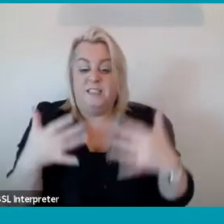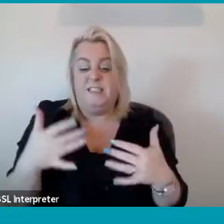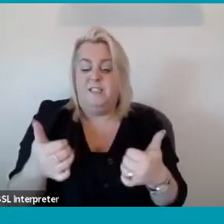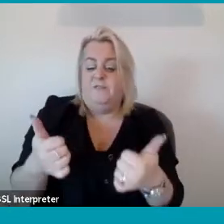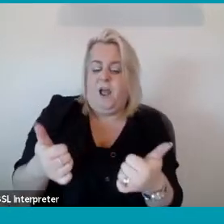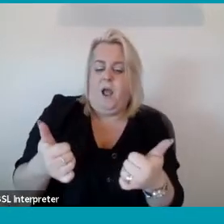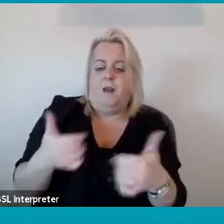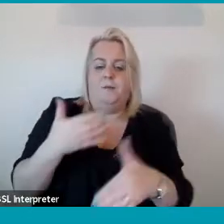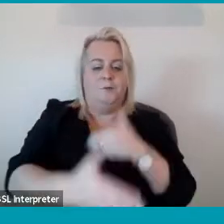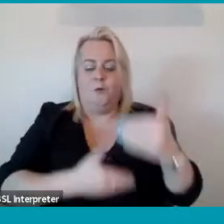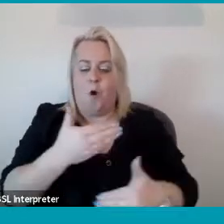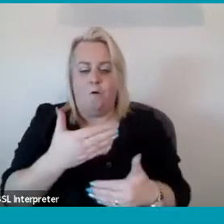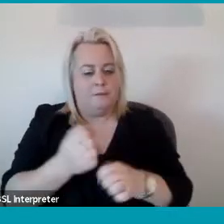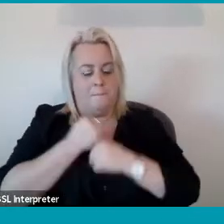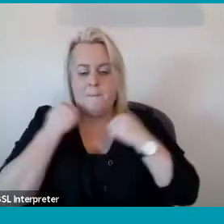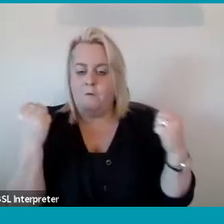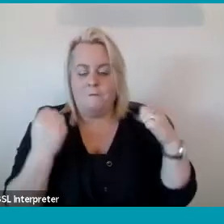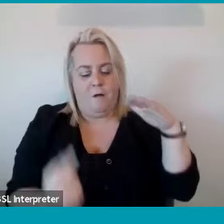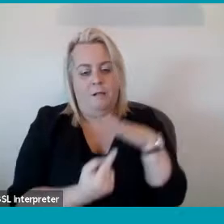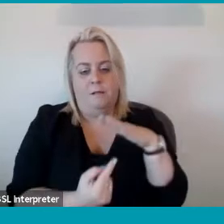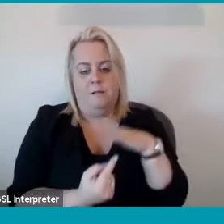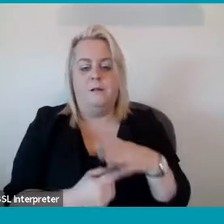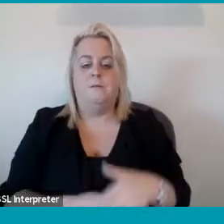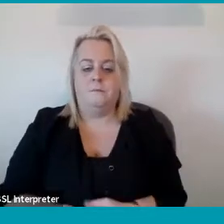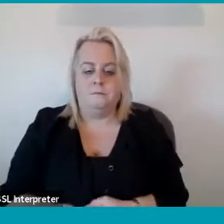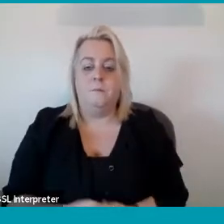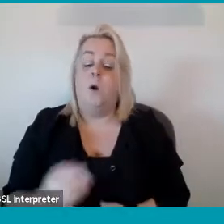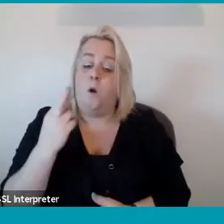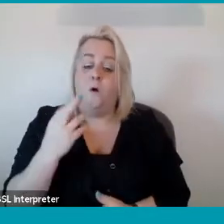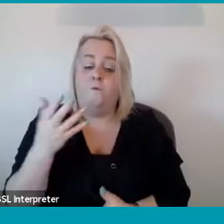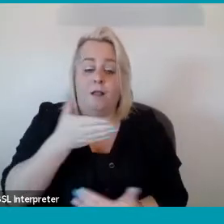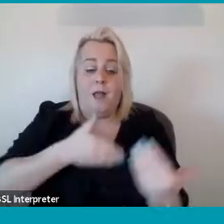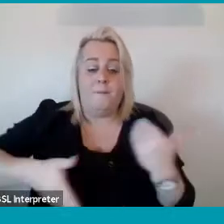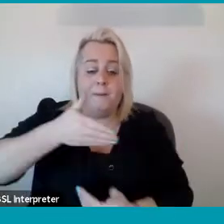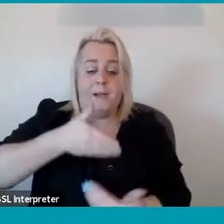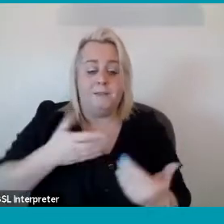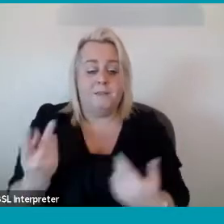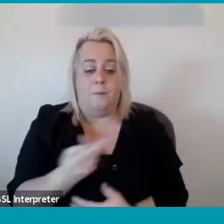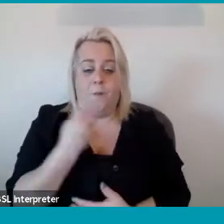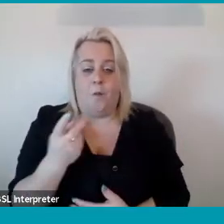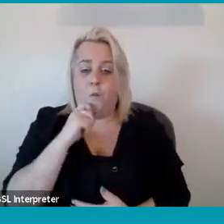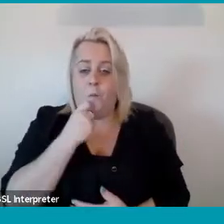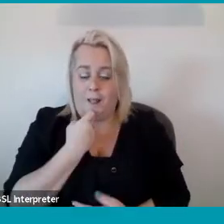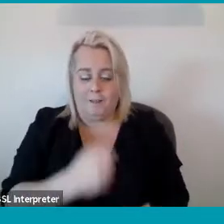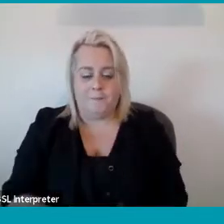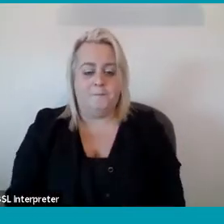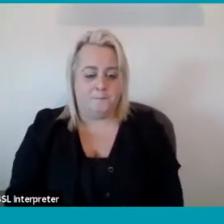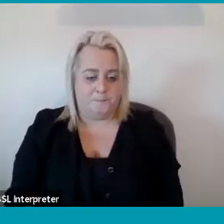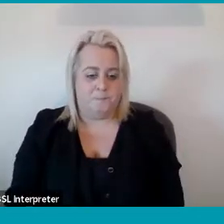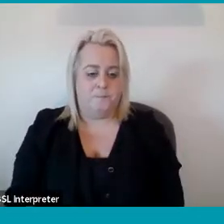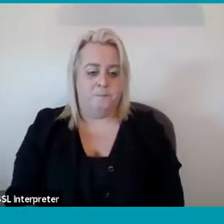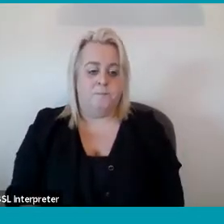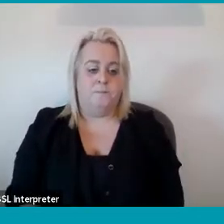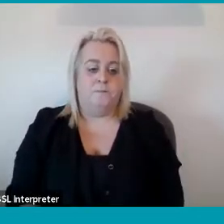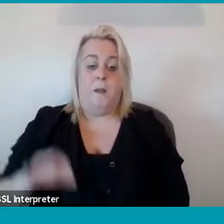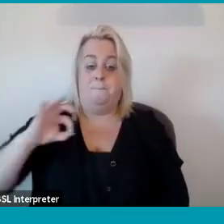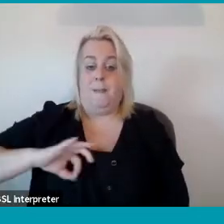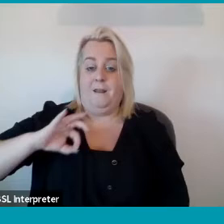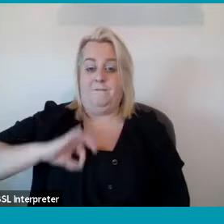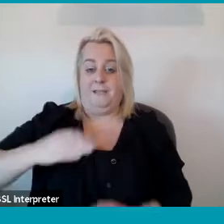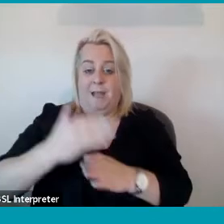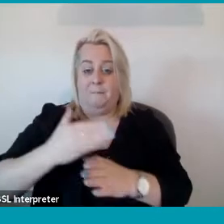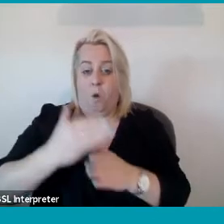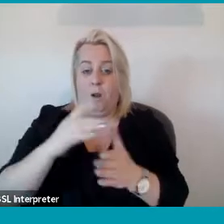bit of a mix of both in this today. So we're looking at the benefits of employing disabled